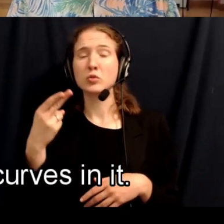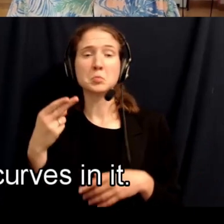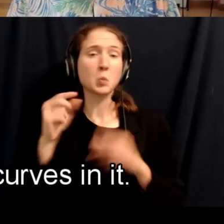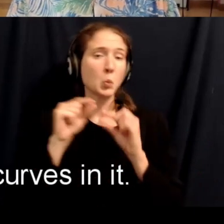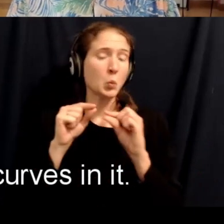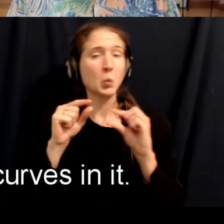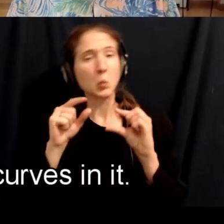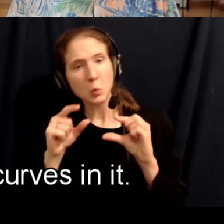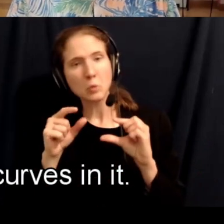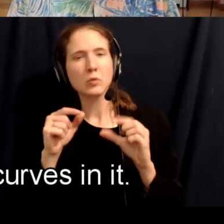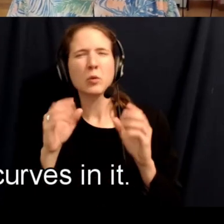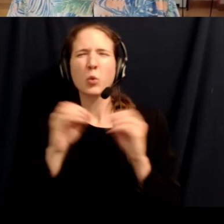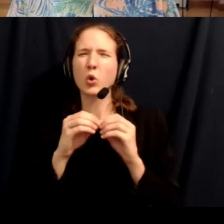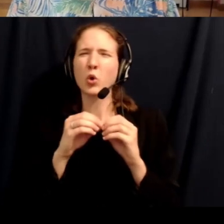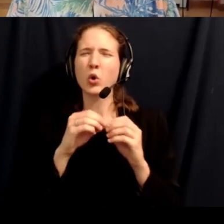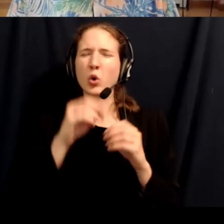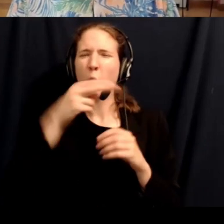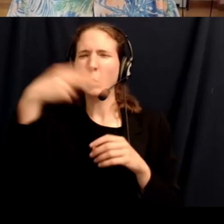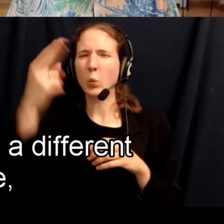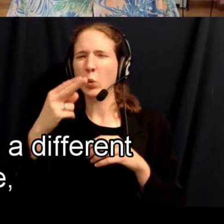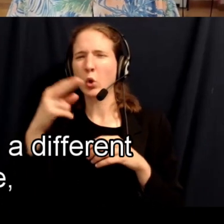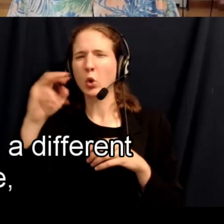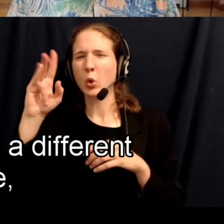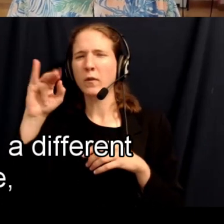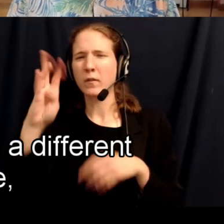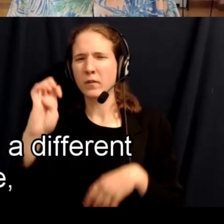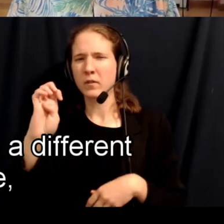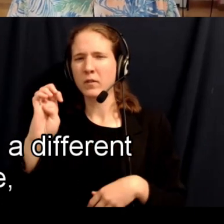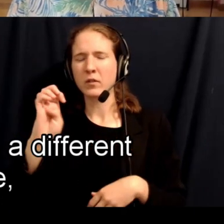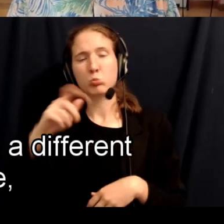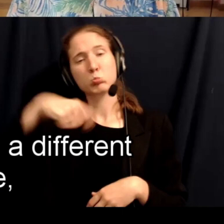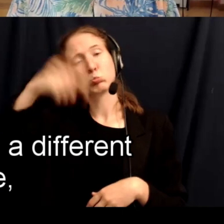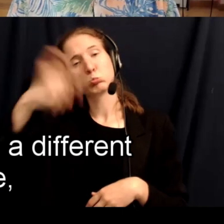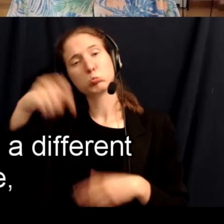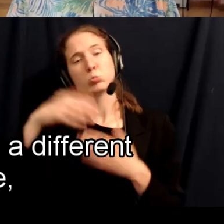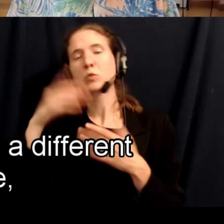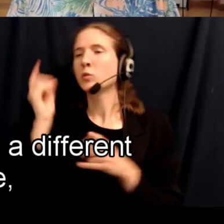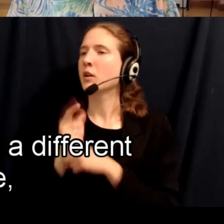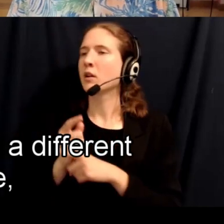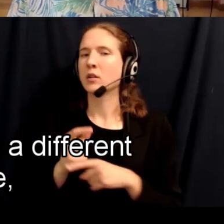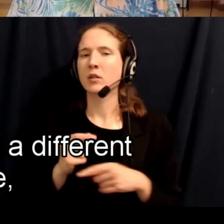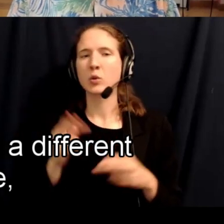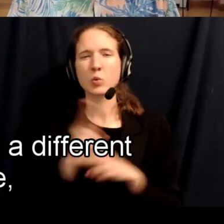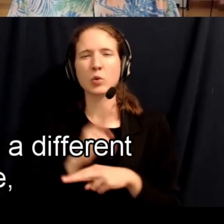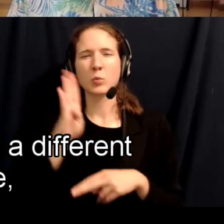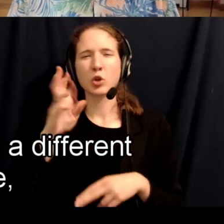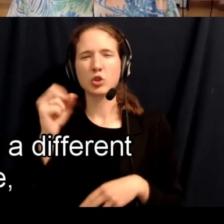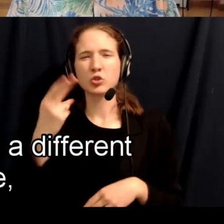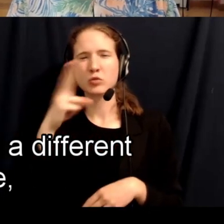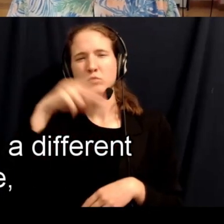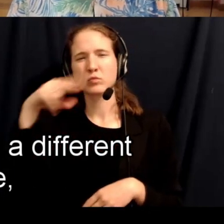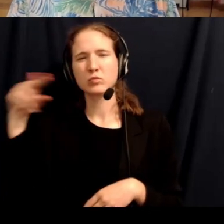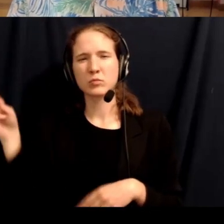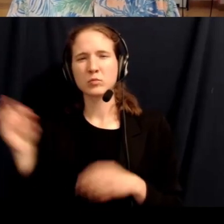brush really has more curves in it. Right. Just using a brush brings a different